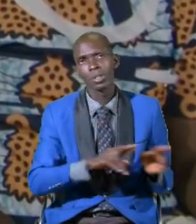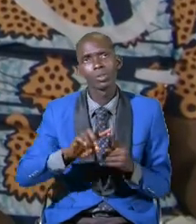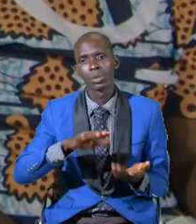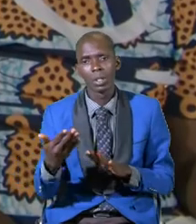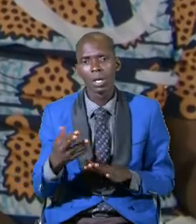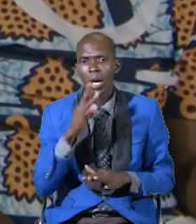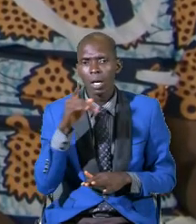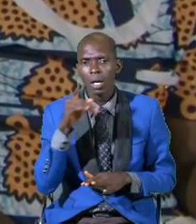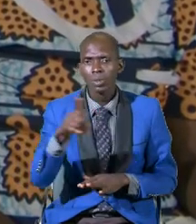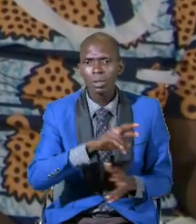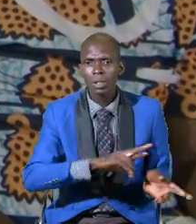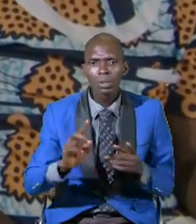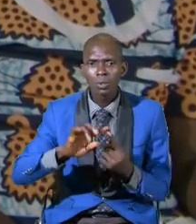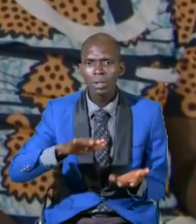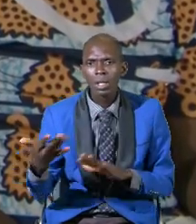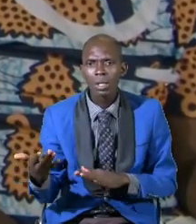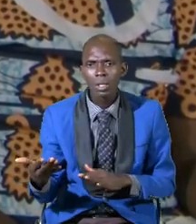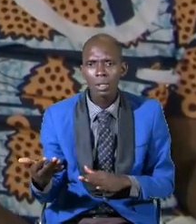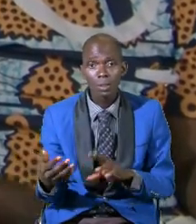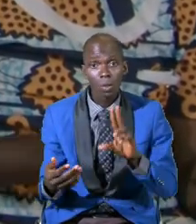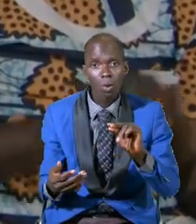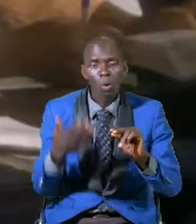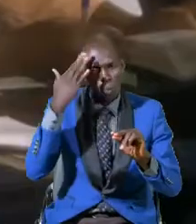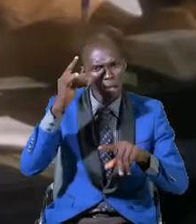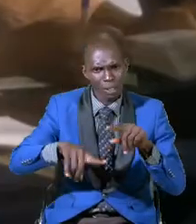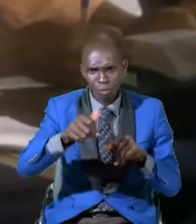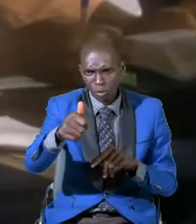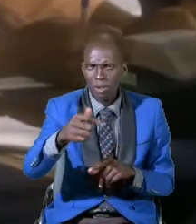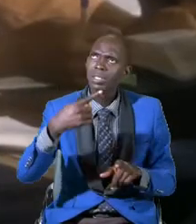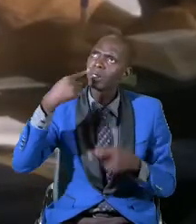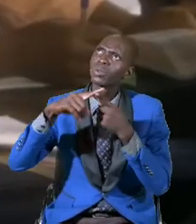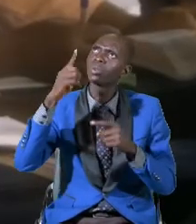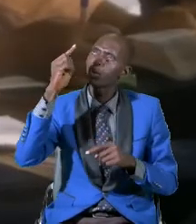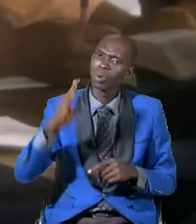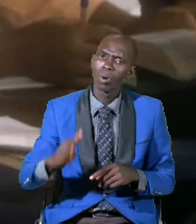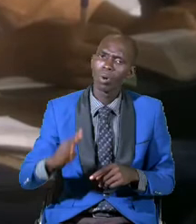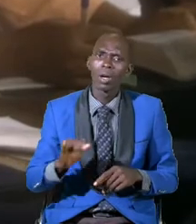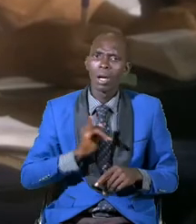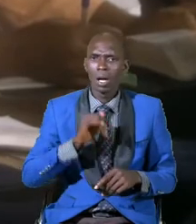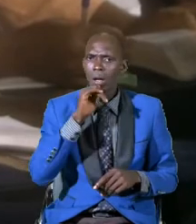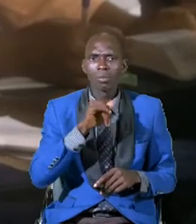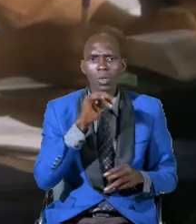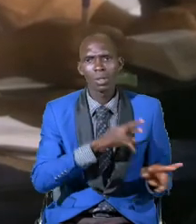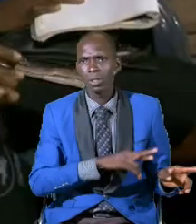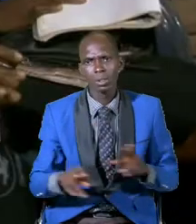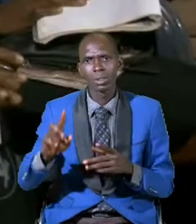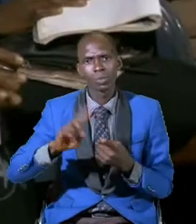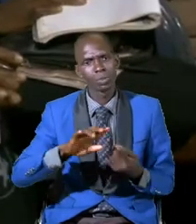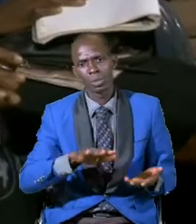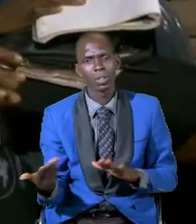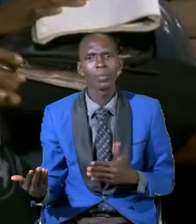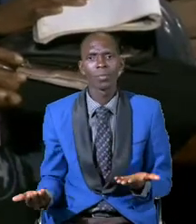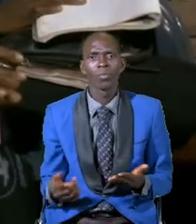why don't you tell God, I'm not ready to die yet? They prophesy. Why don't you go back to God? I'm not ready for that. You